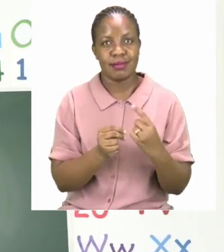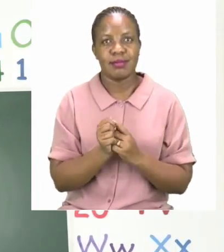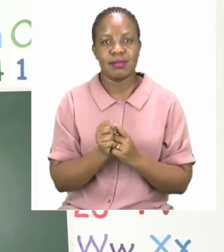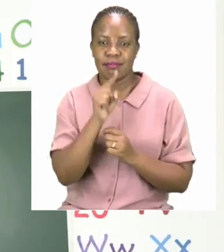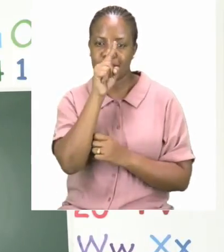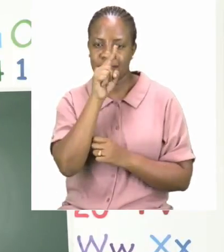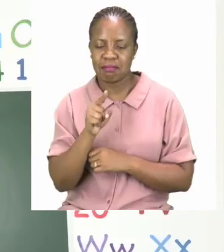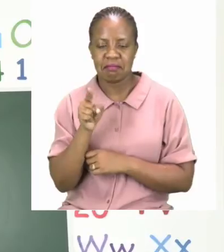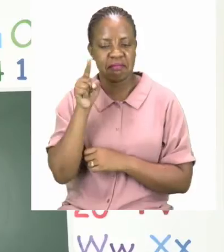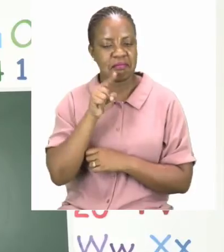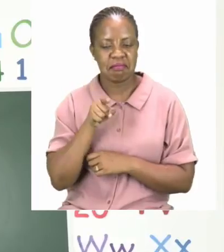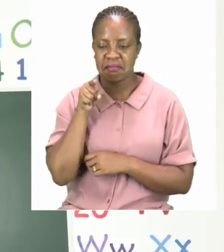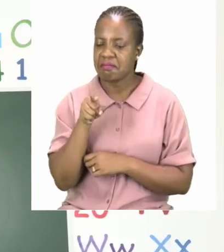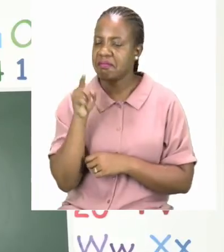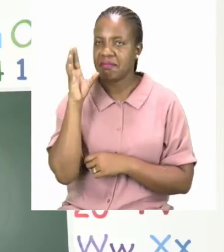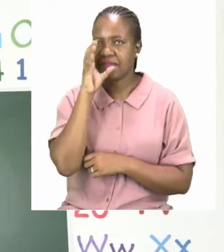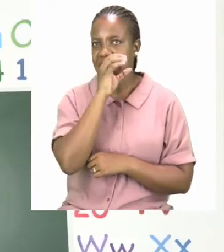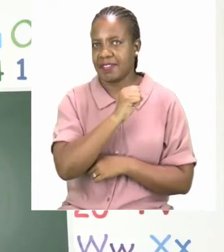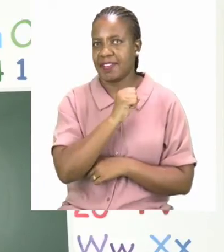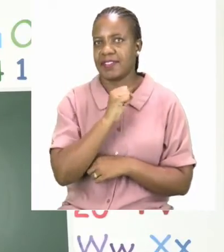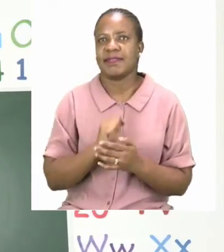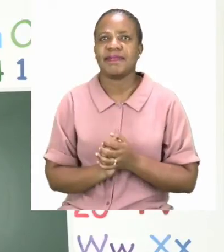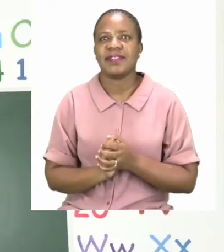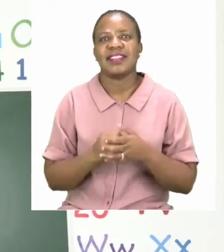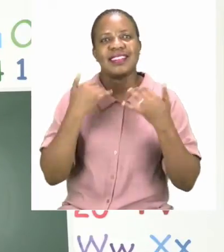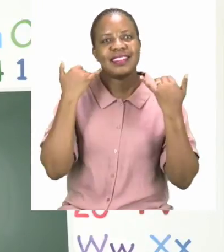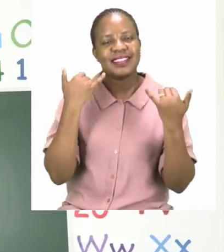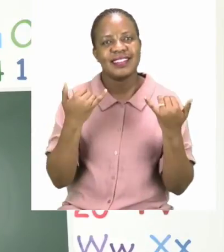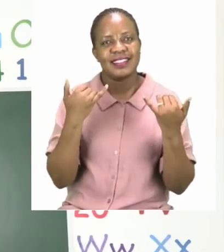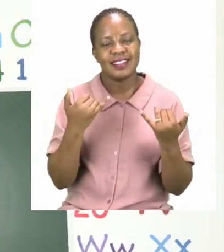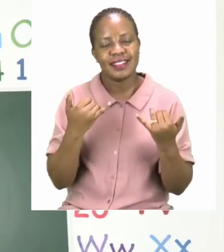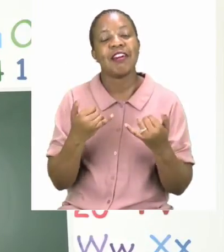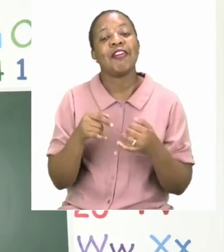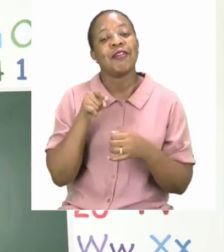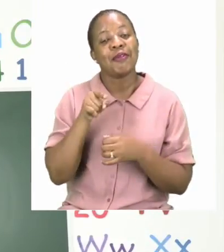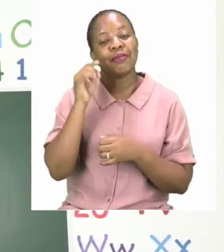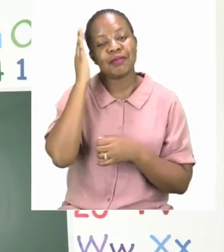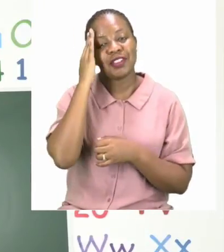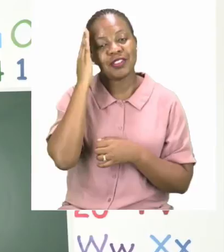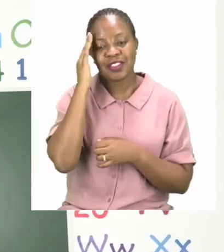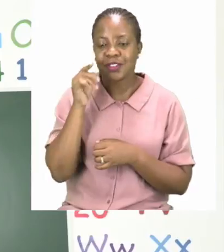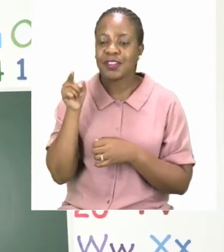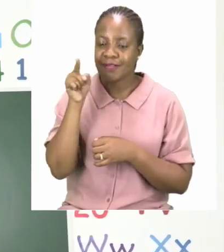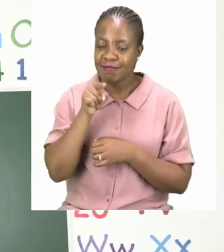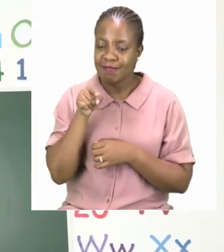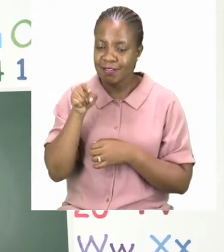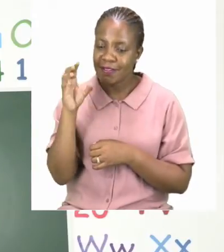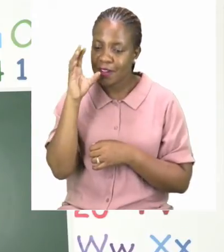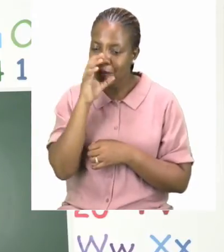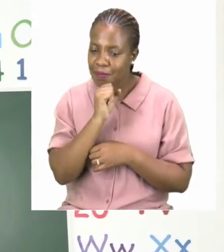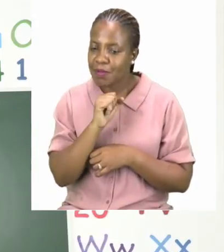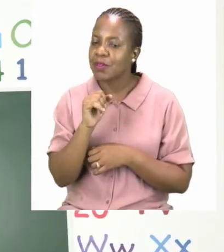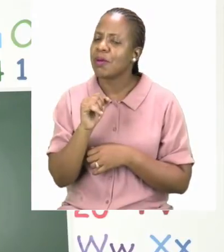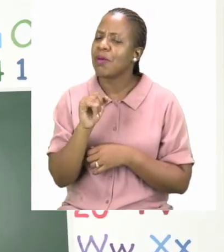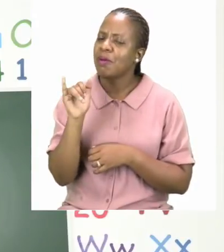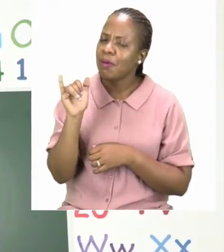missing answer. So it's going to be our job to find that answer. So what do we do to find